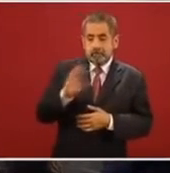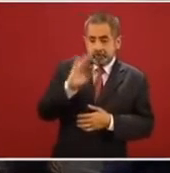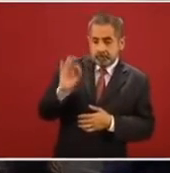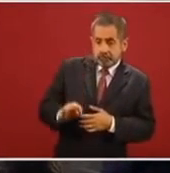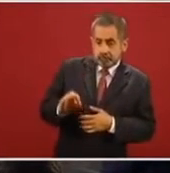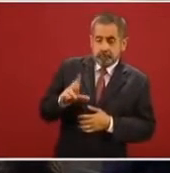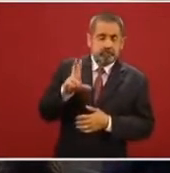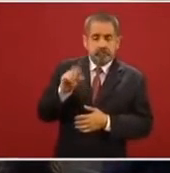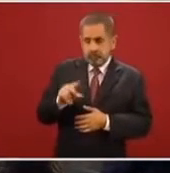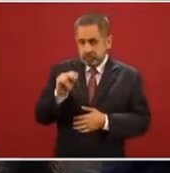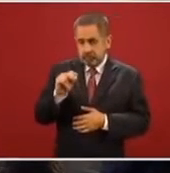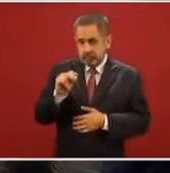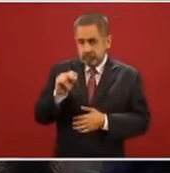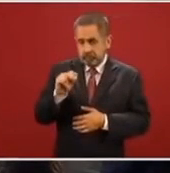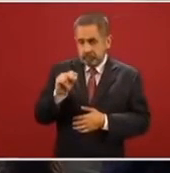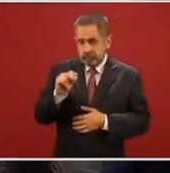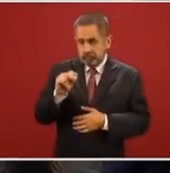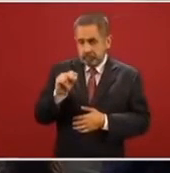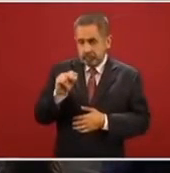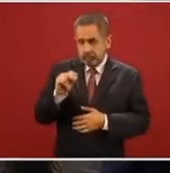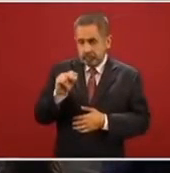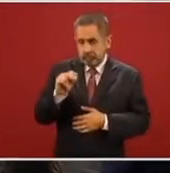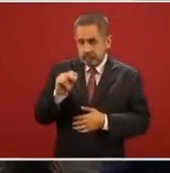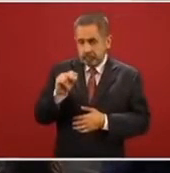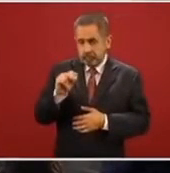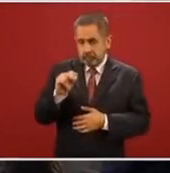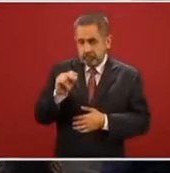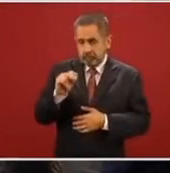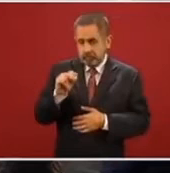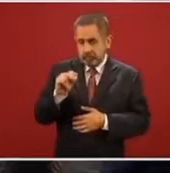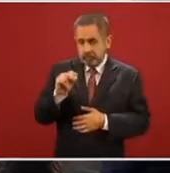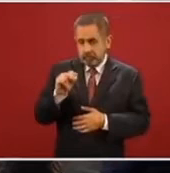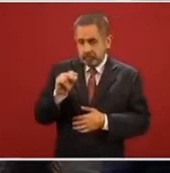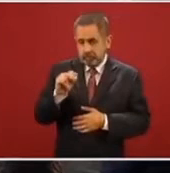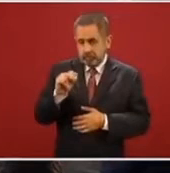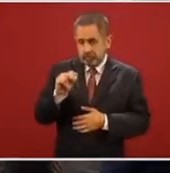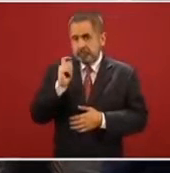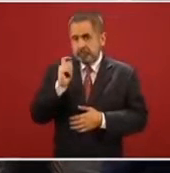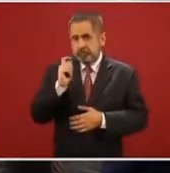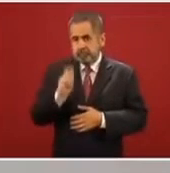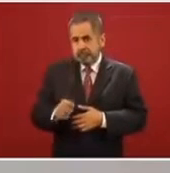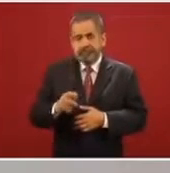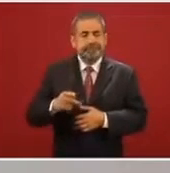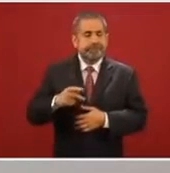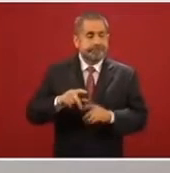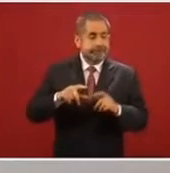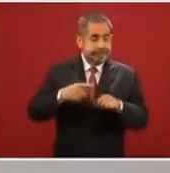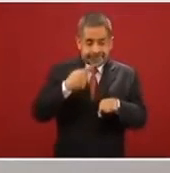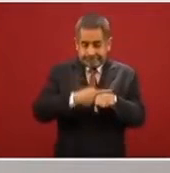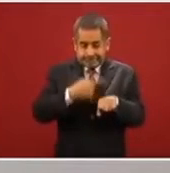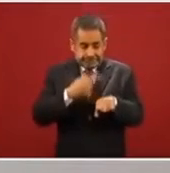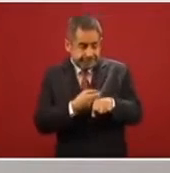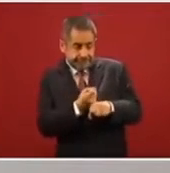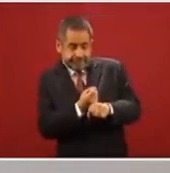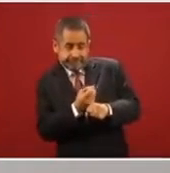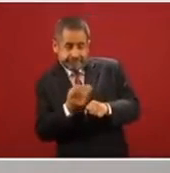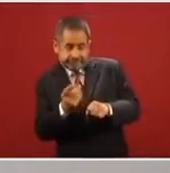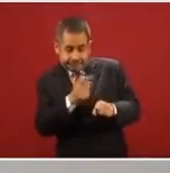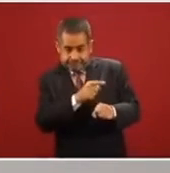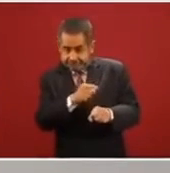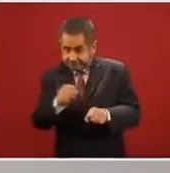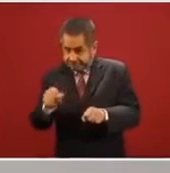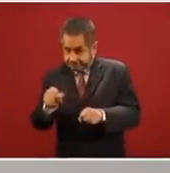el 5% de la población, not 5% of the population. el 5% de las